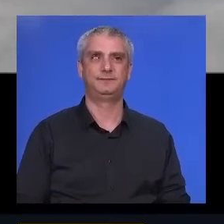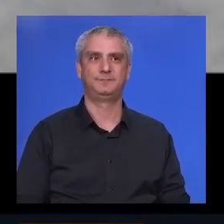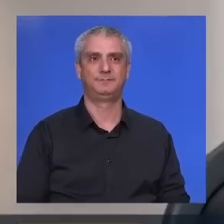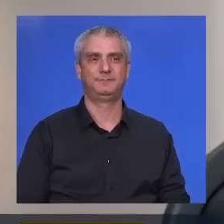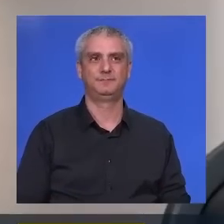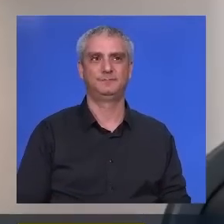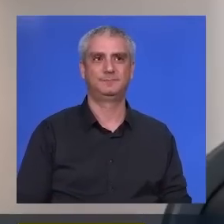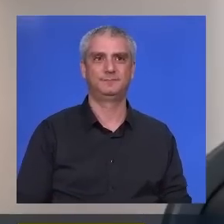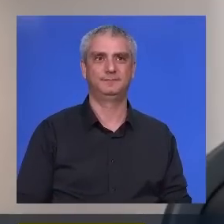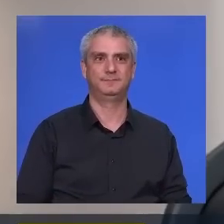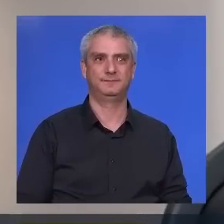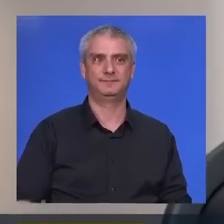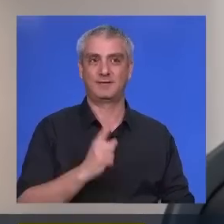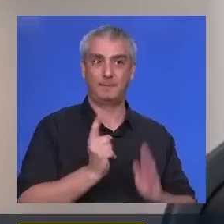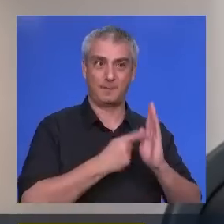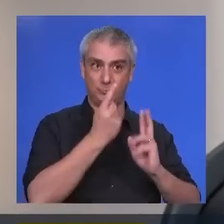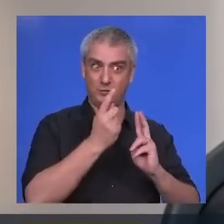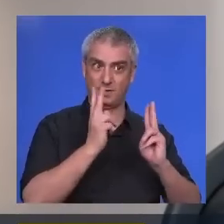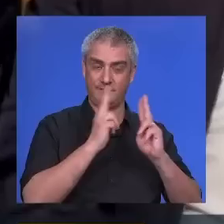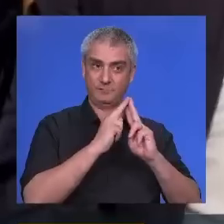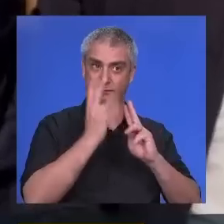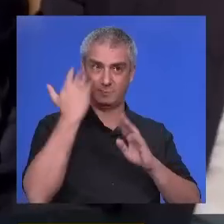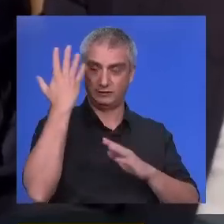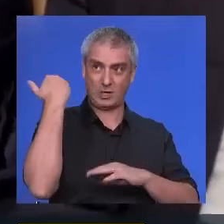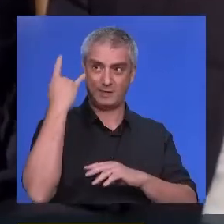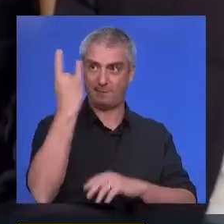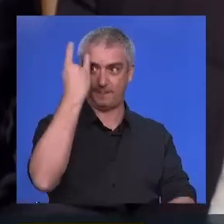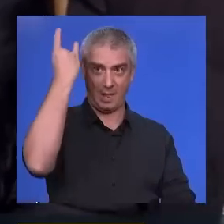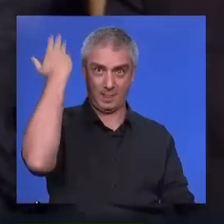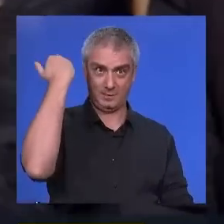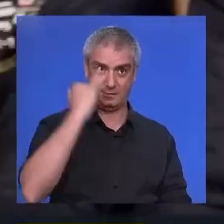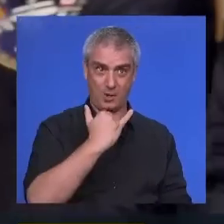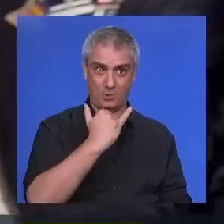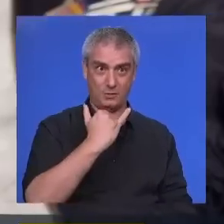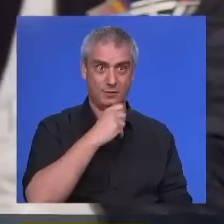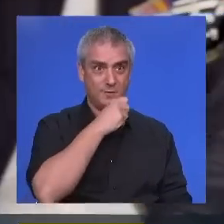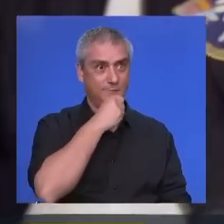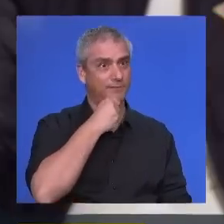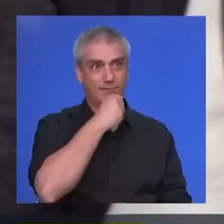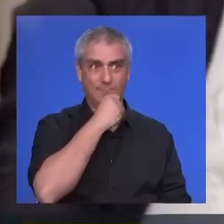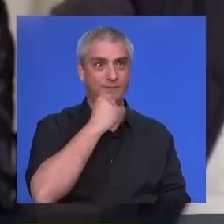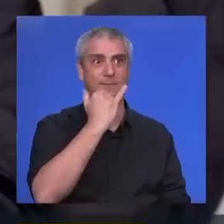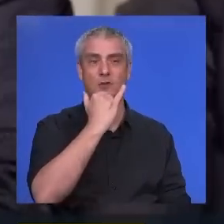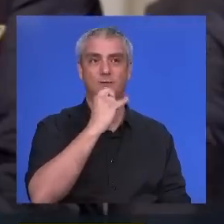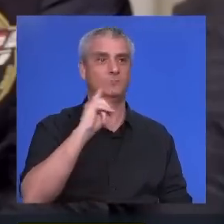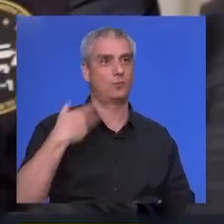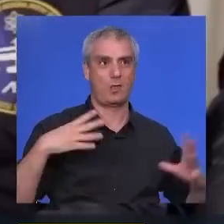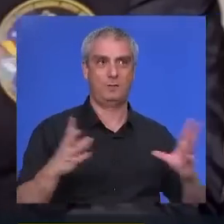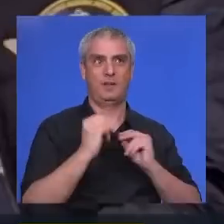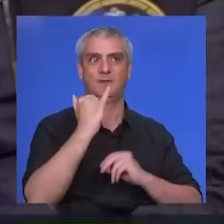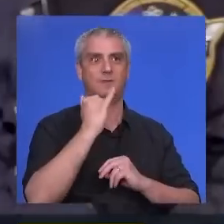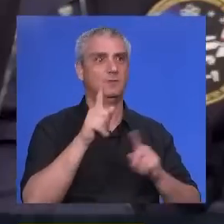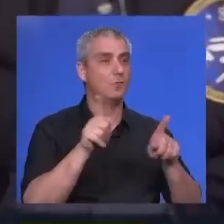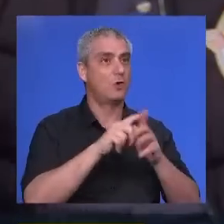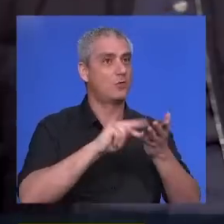This is the first time you are together since you were on the spaceship, right? Yeah, that's true. All of us together, that's true. In the same room? Yeah. So